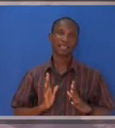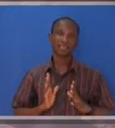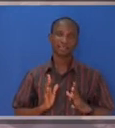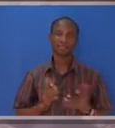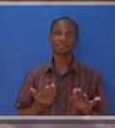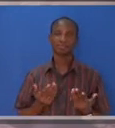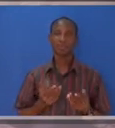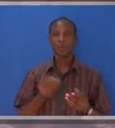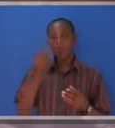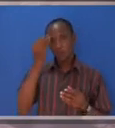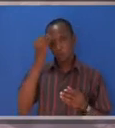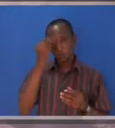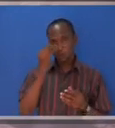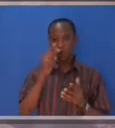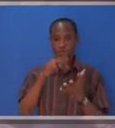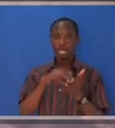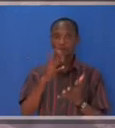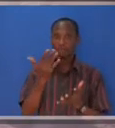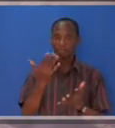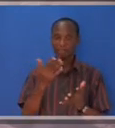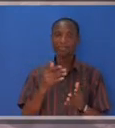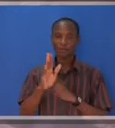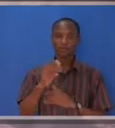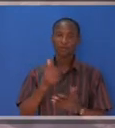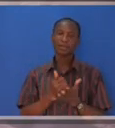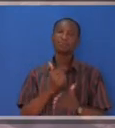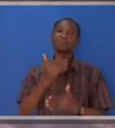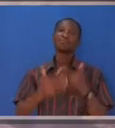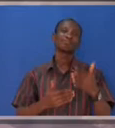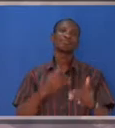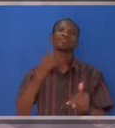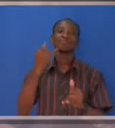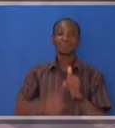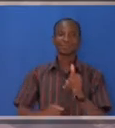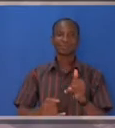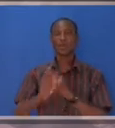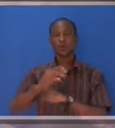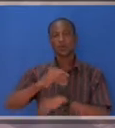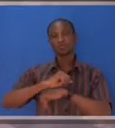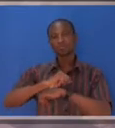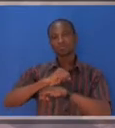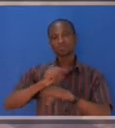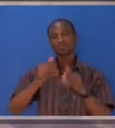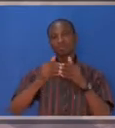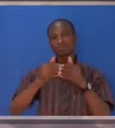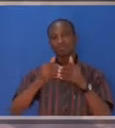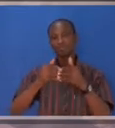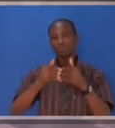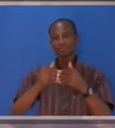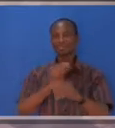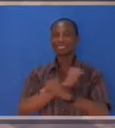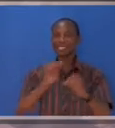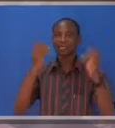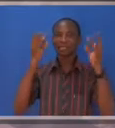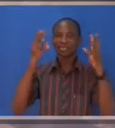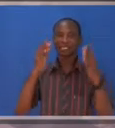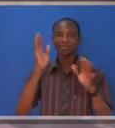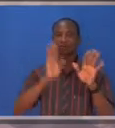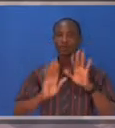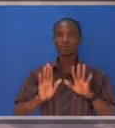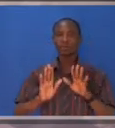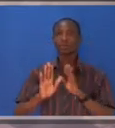Yankopon mfimpim mienu ni dunum yi ode ye betwa obehu ye mogba boye ho ban ayi ye fri akwanhye boni bia